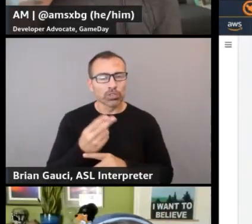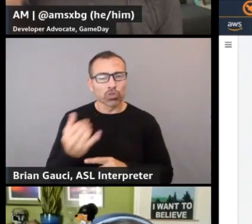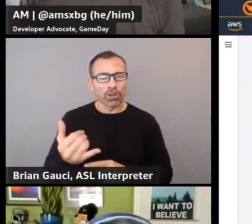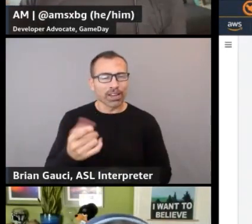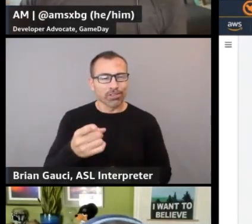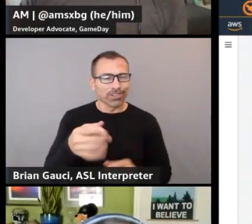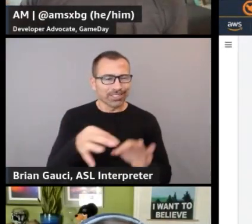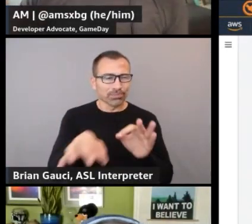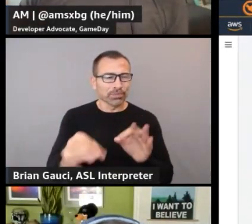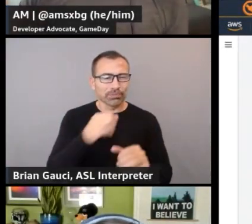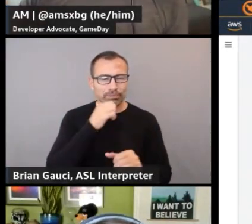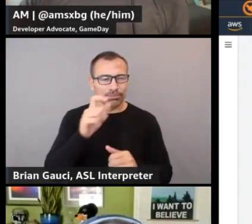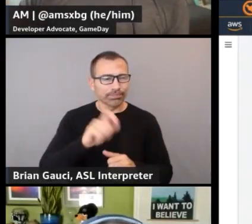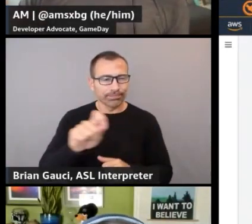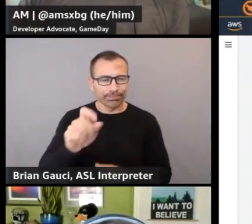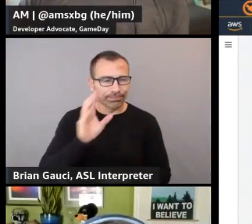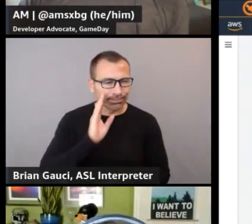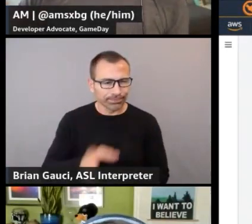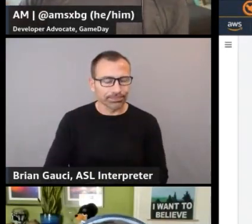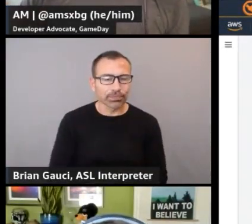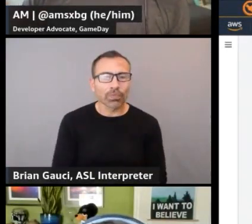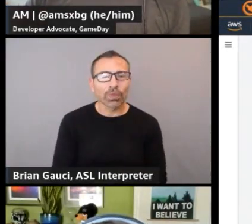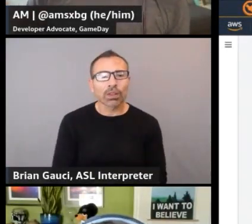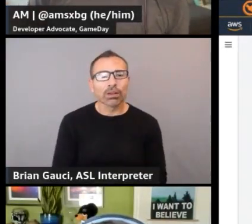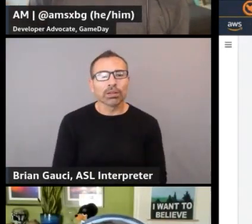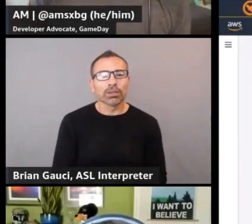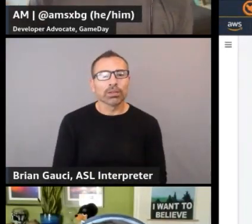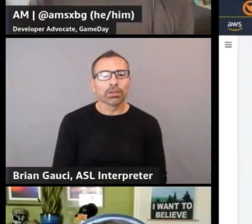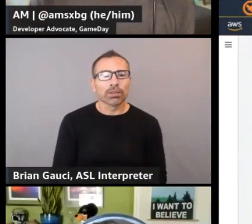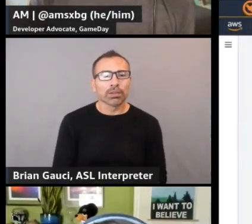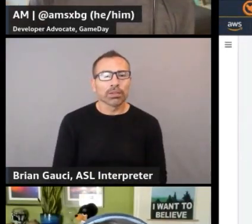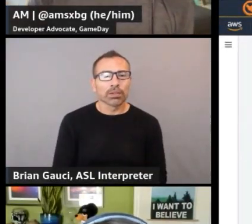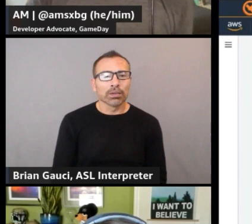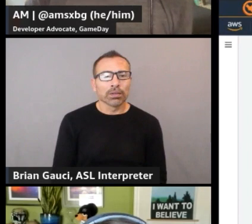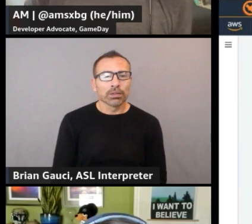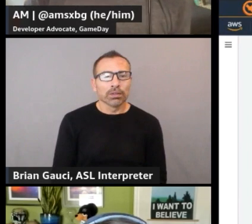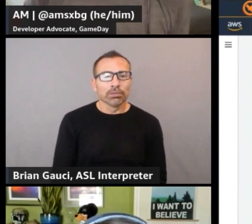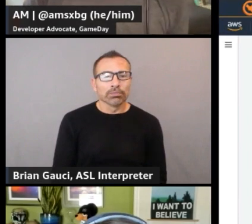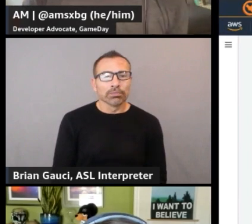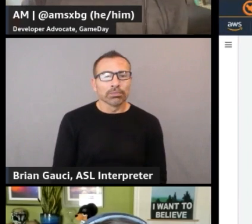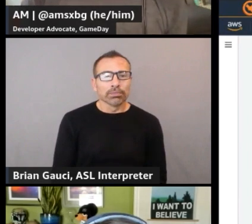this. So settings, let's call this.